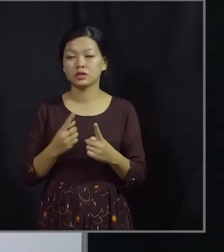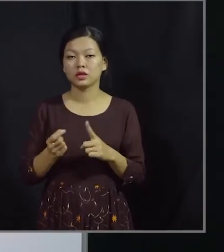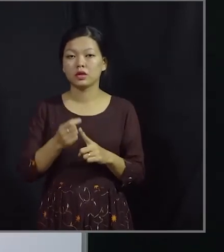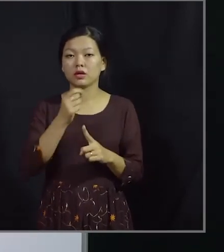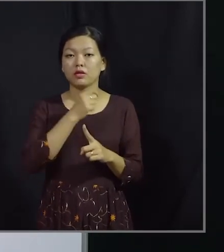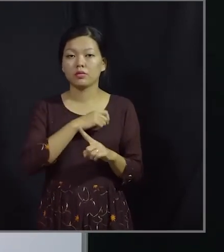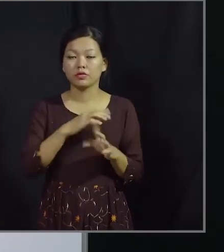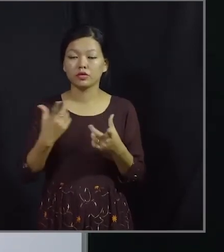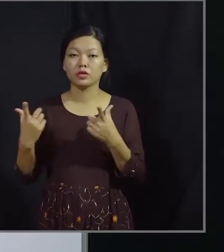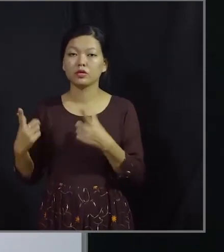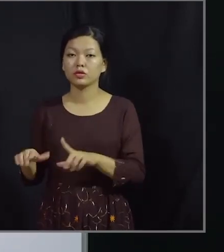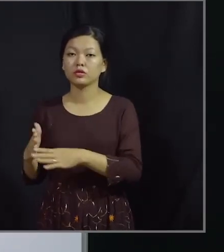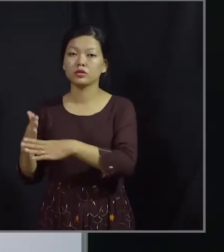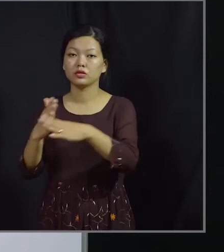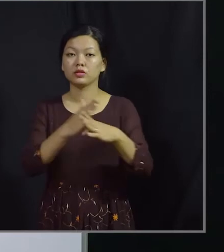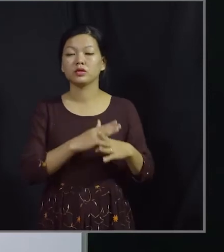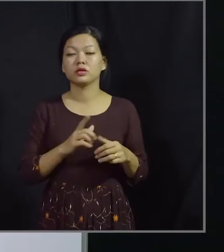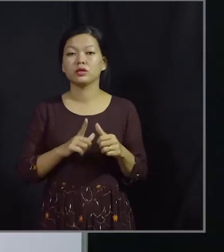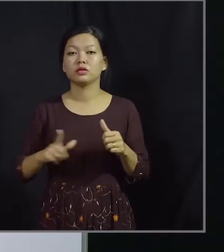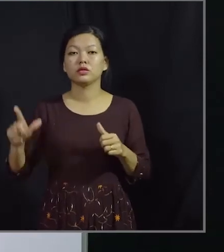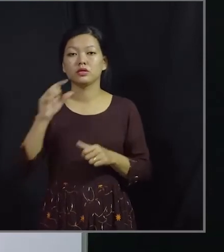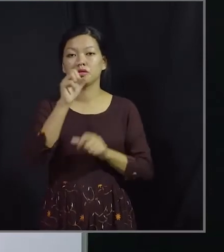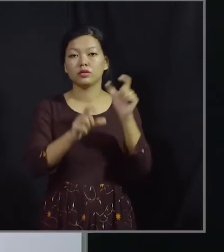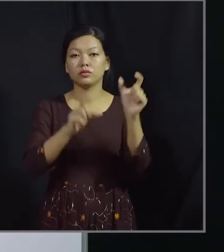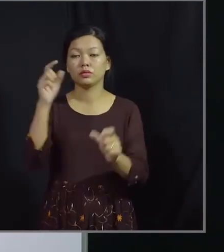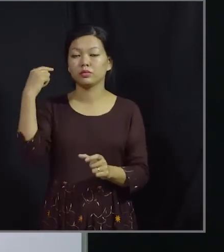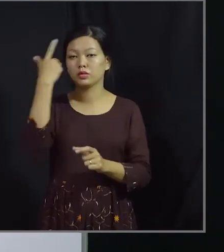losses to be distributed among the partners of the firm.